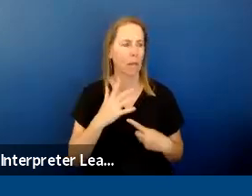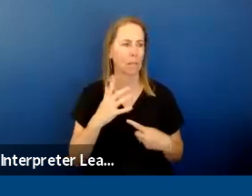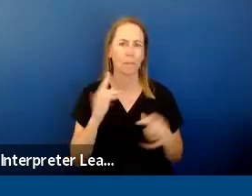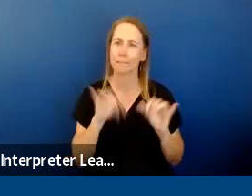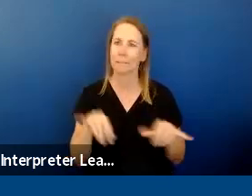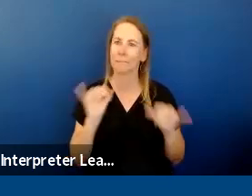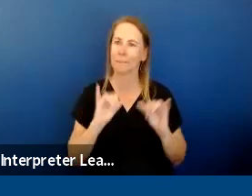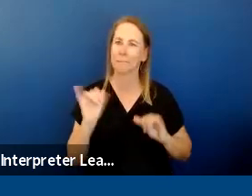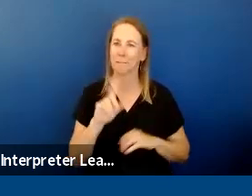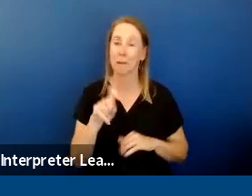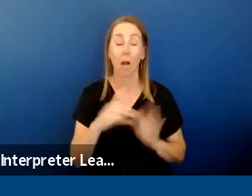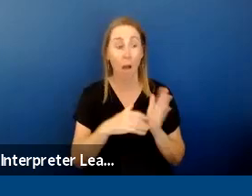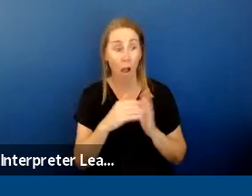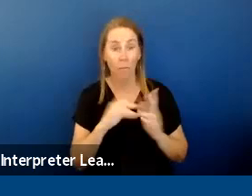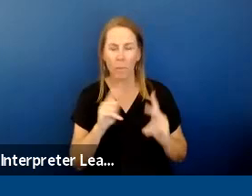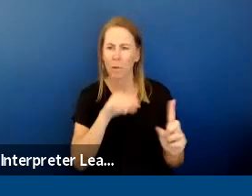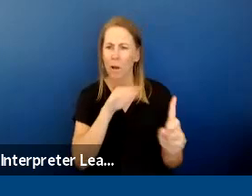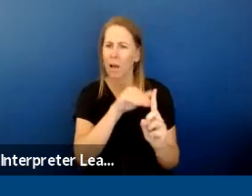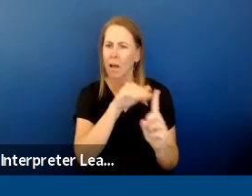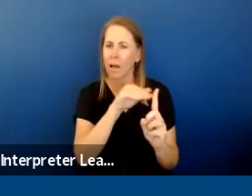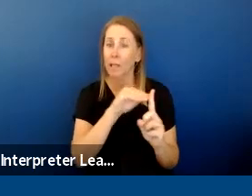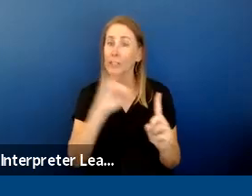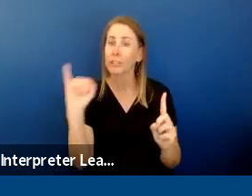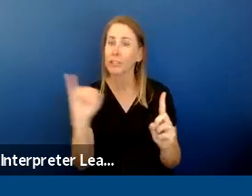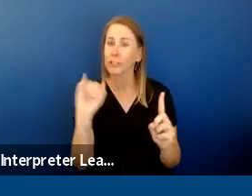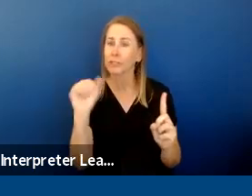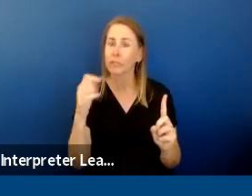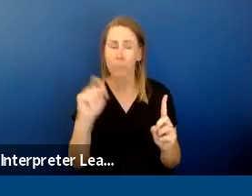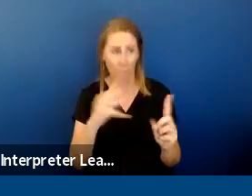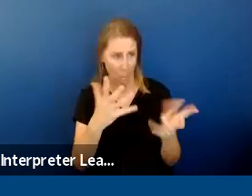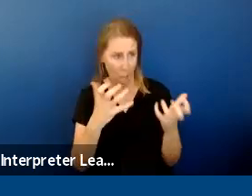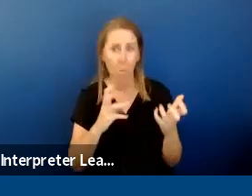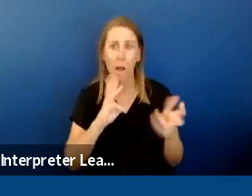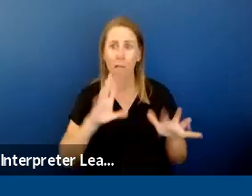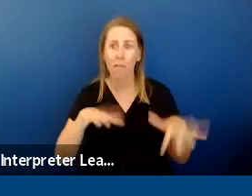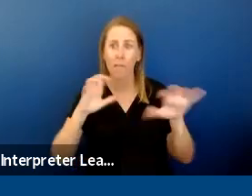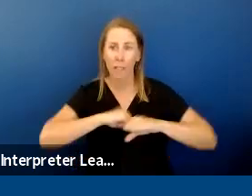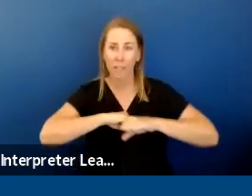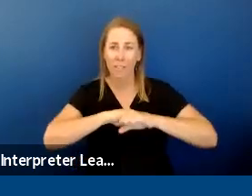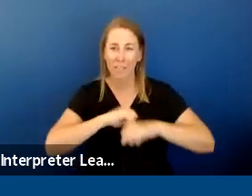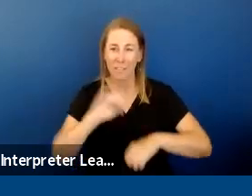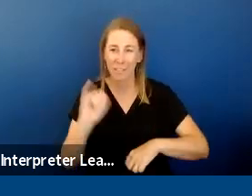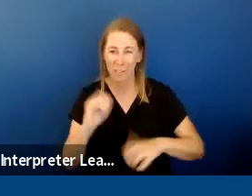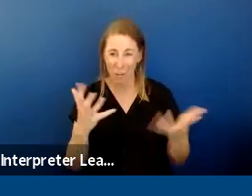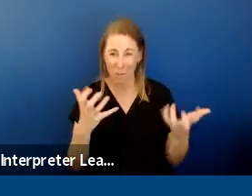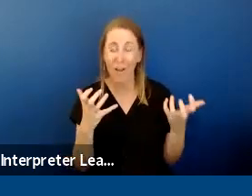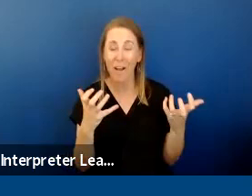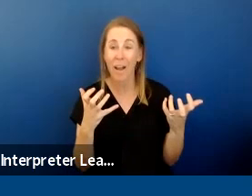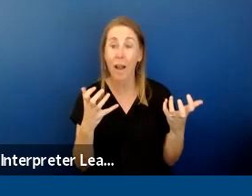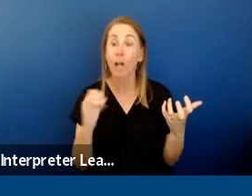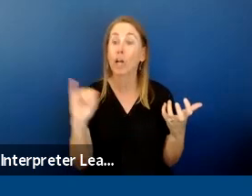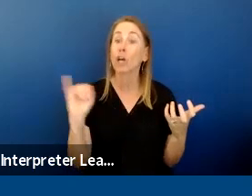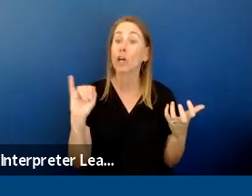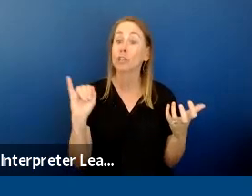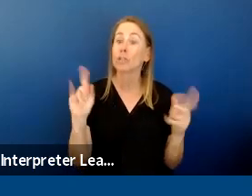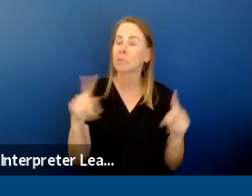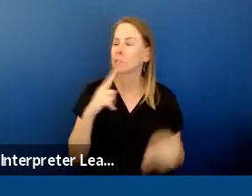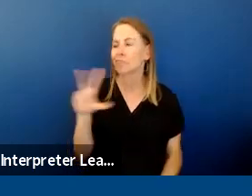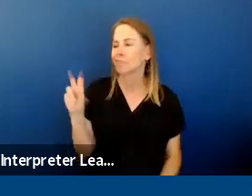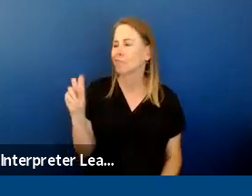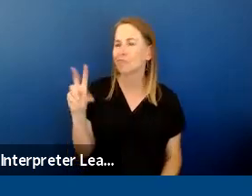just our panelists in the chat, and we will be able to follow up with you after this. We want to make sure